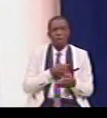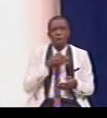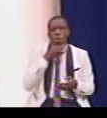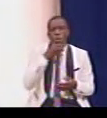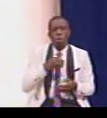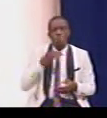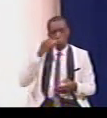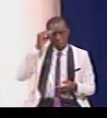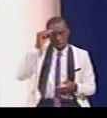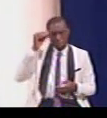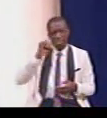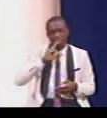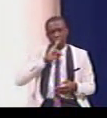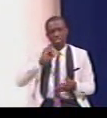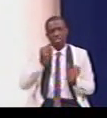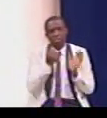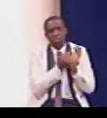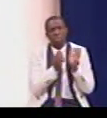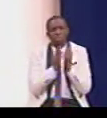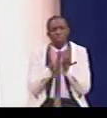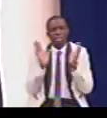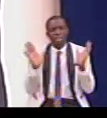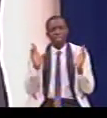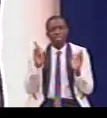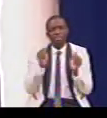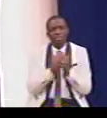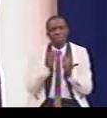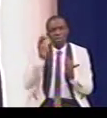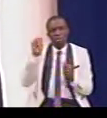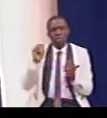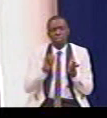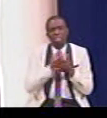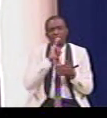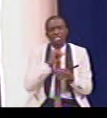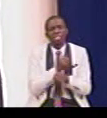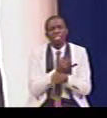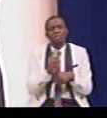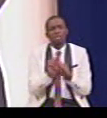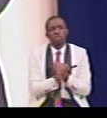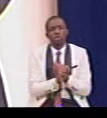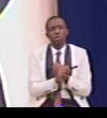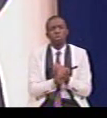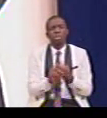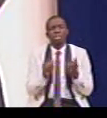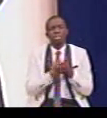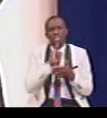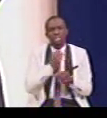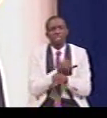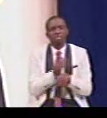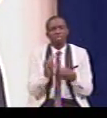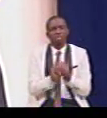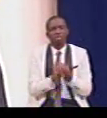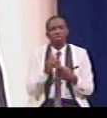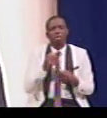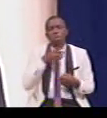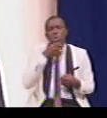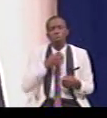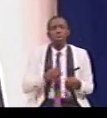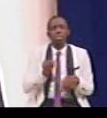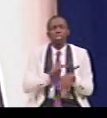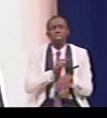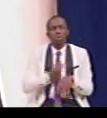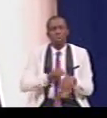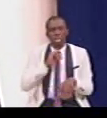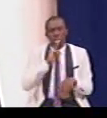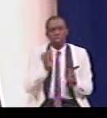is crucified within him the Salvation the Salvation the old man the old nature is crucified